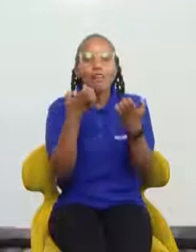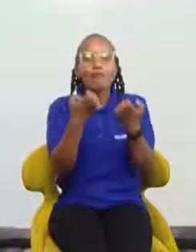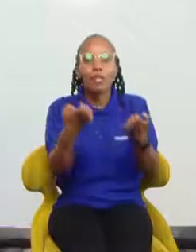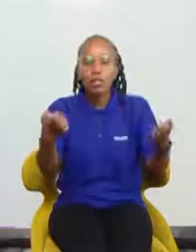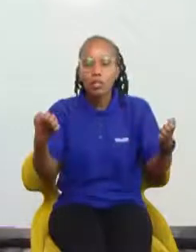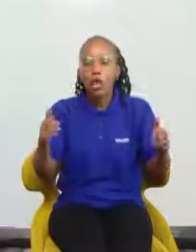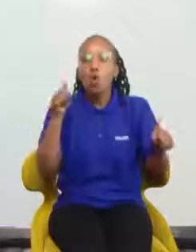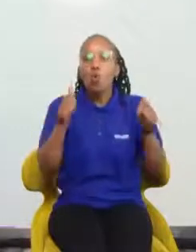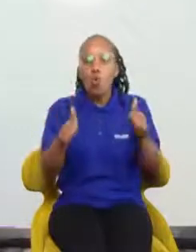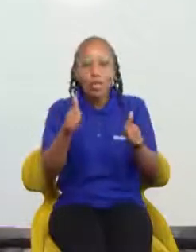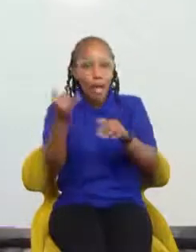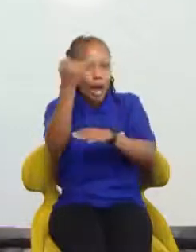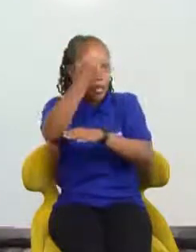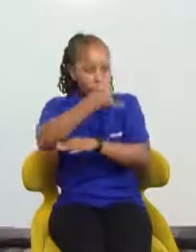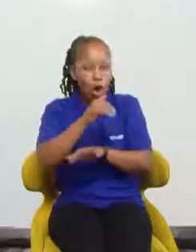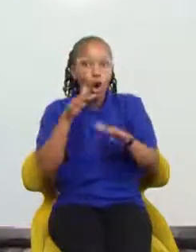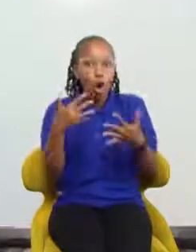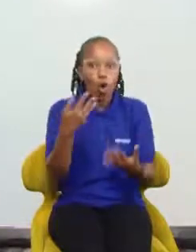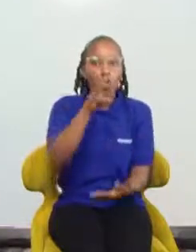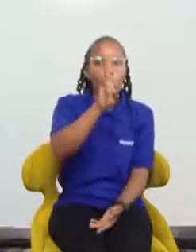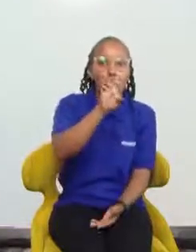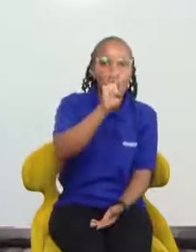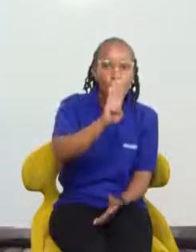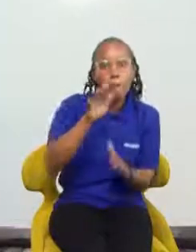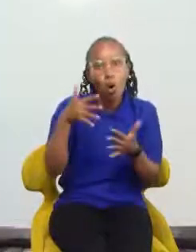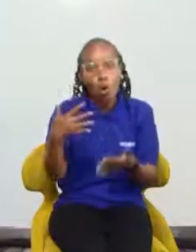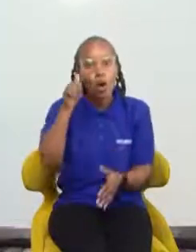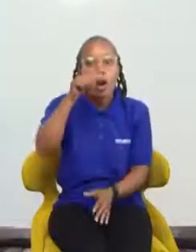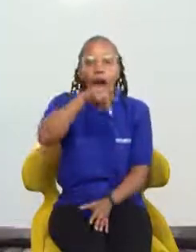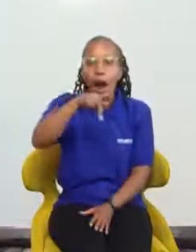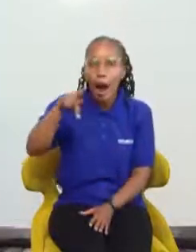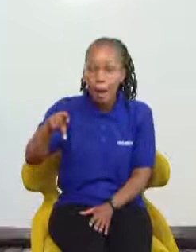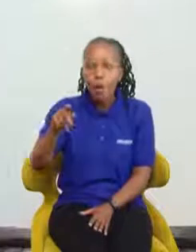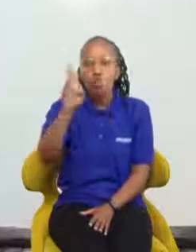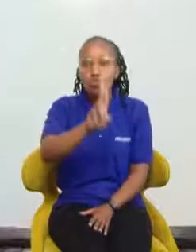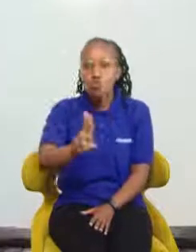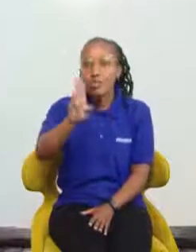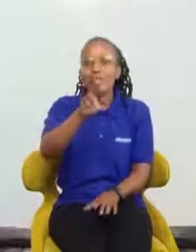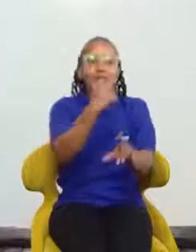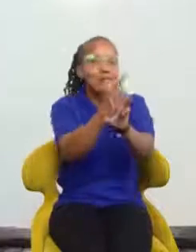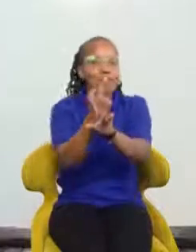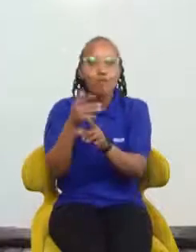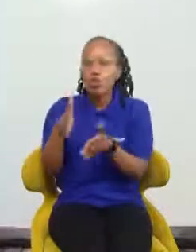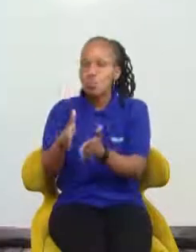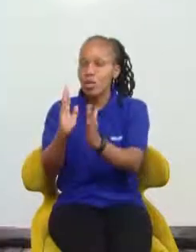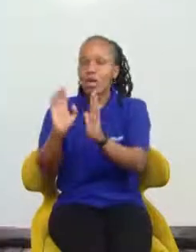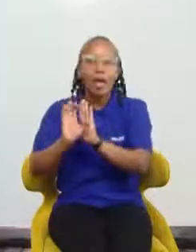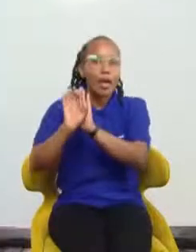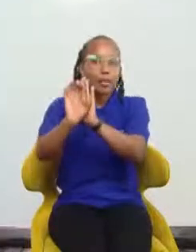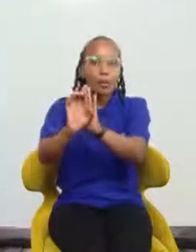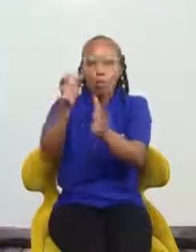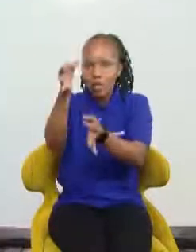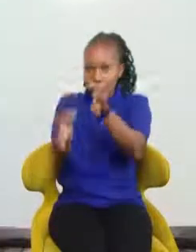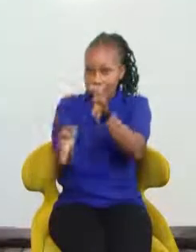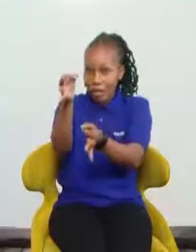that are designed, or websites, or applications, or platforms used in different ways, including in justice